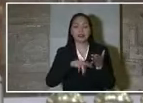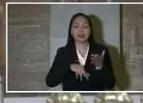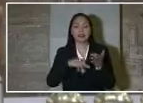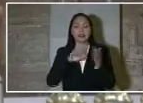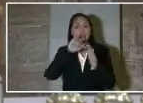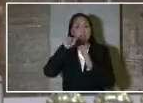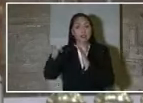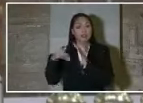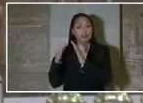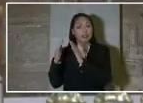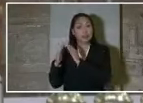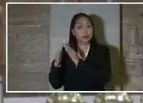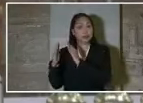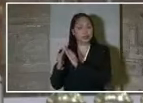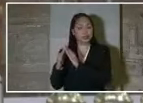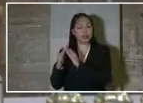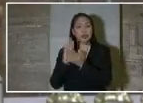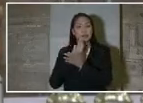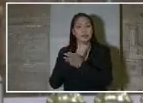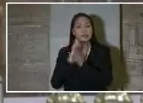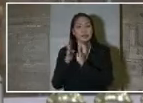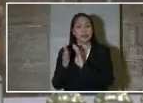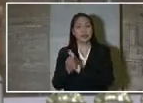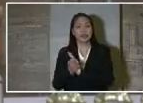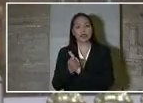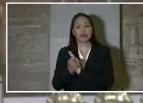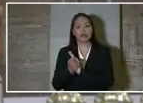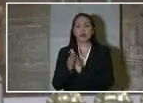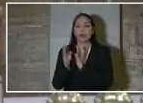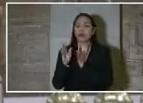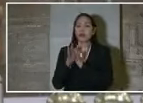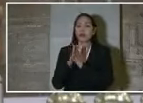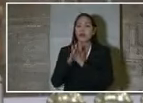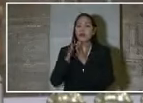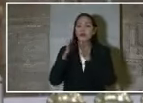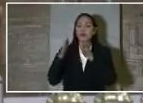Jerusalem will become a radiant light.